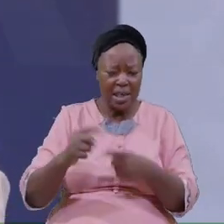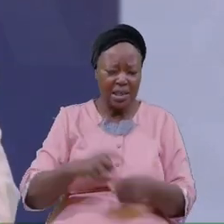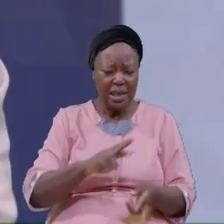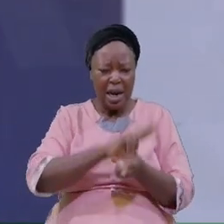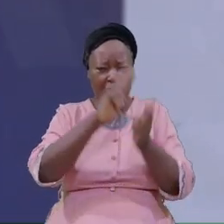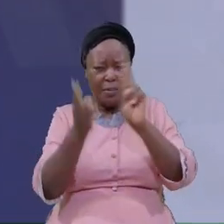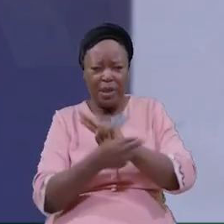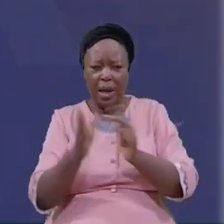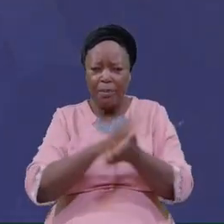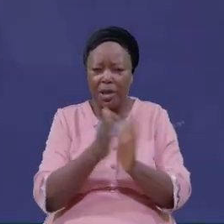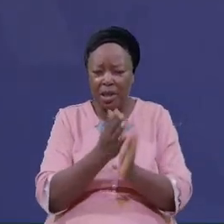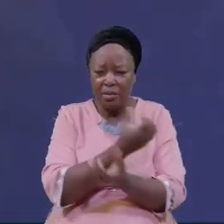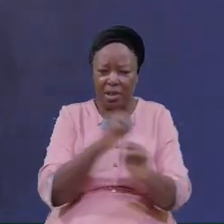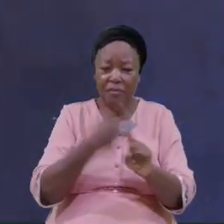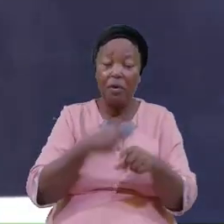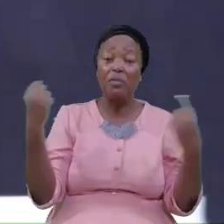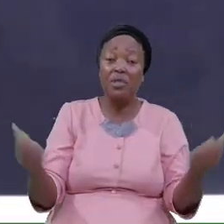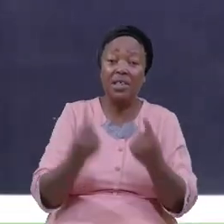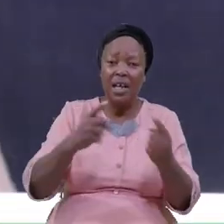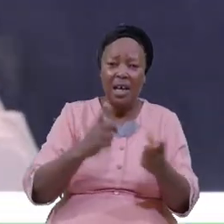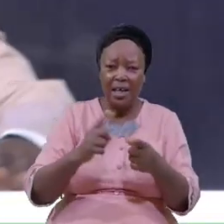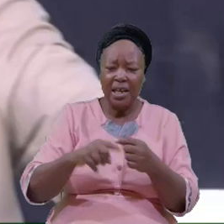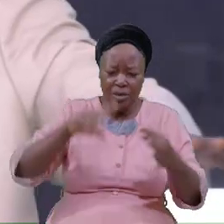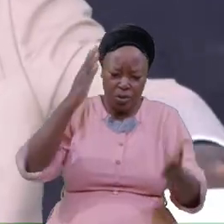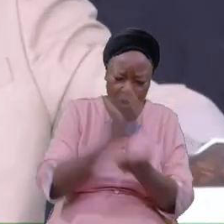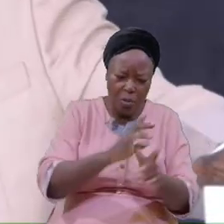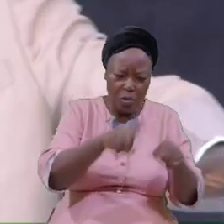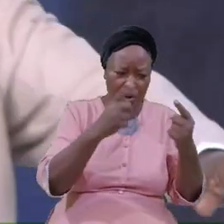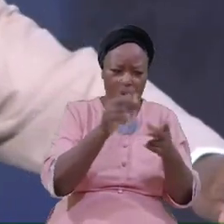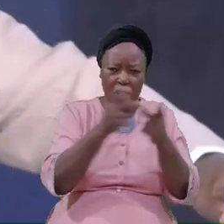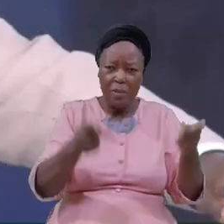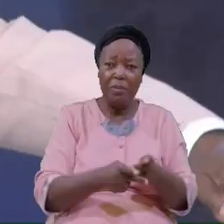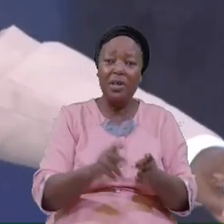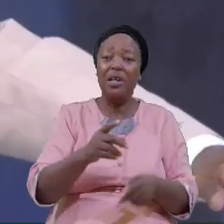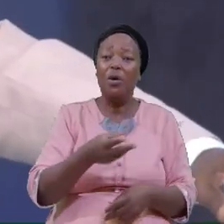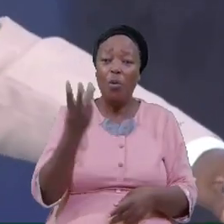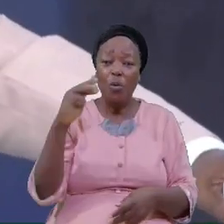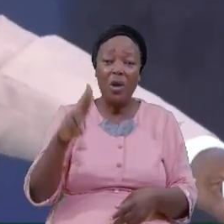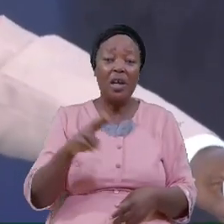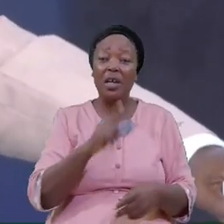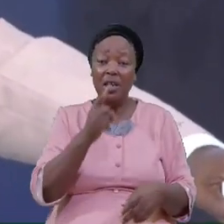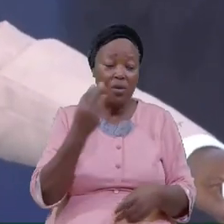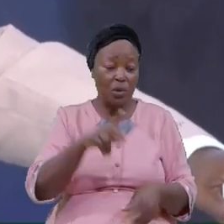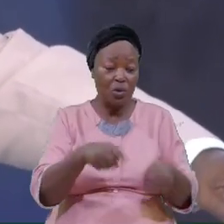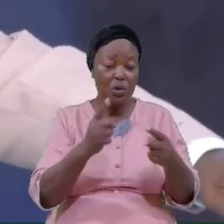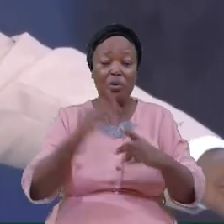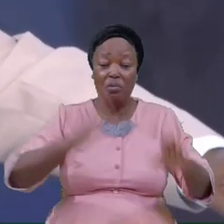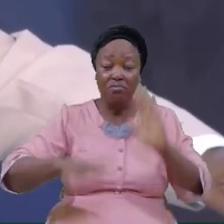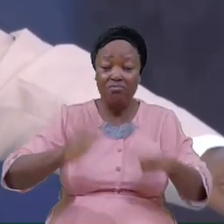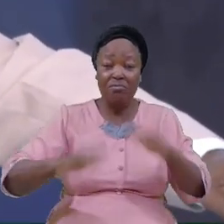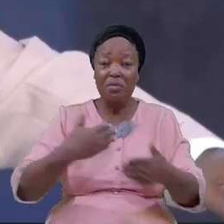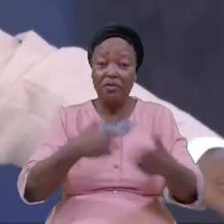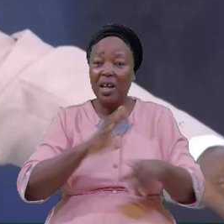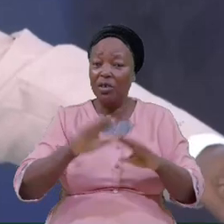suis repenti, j'étais sauvé. And I stopped going to a place I didn't even hear any